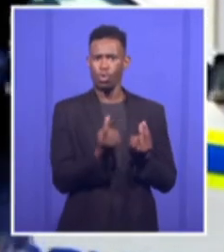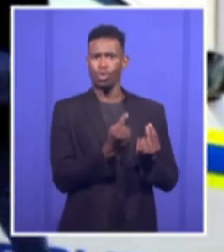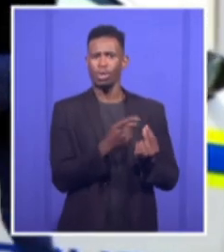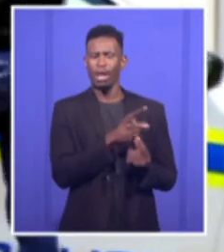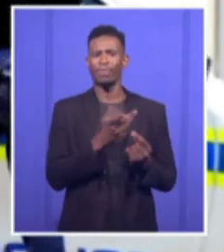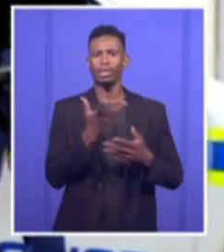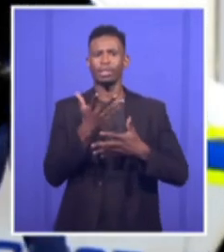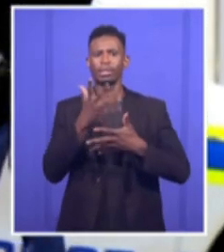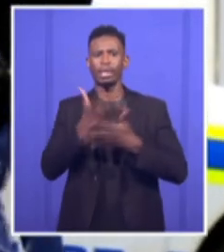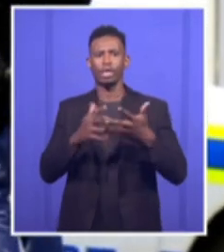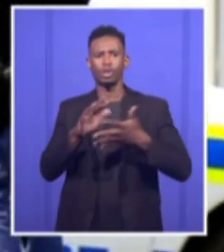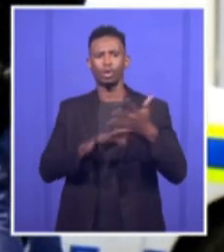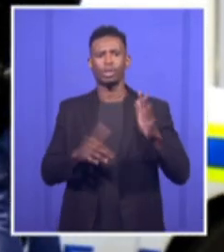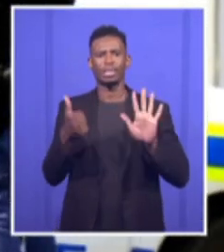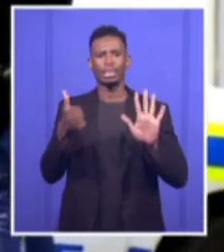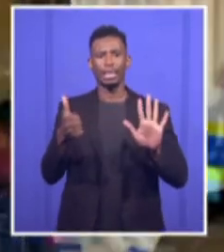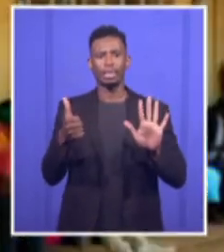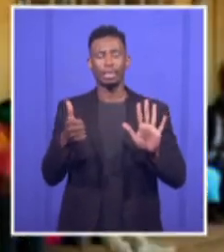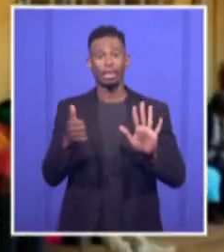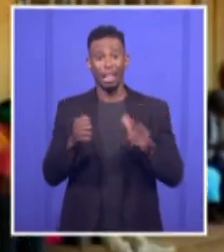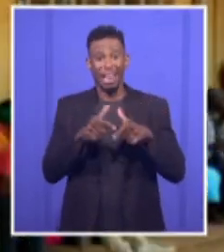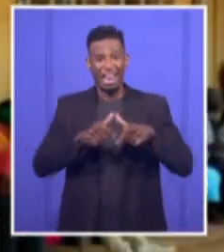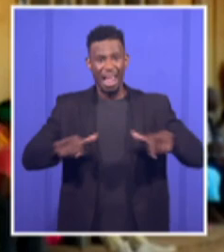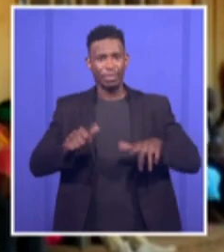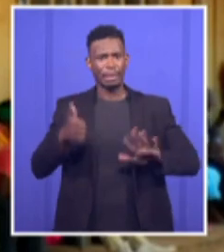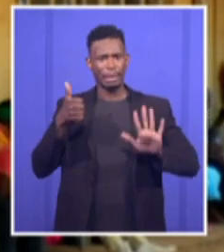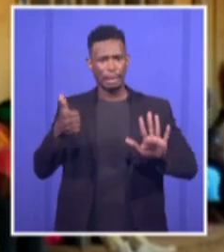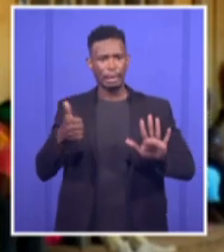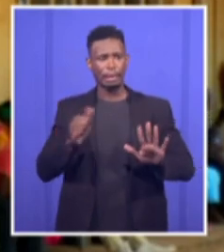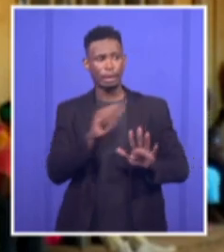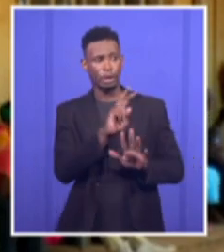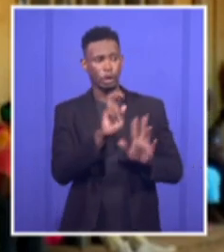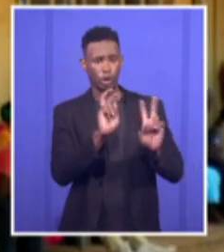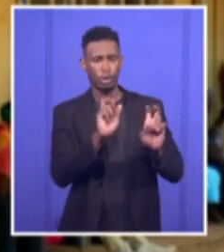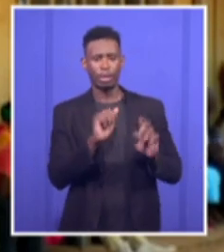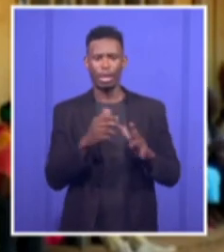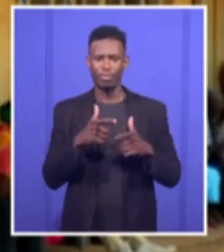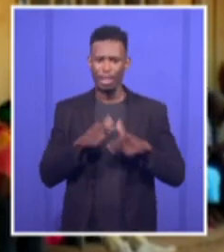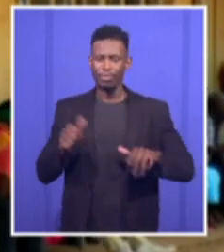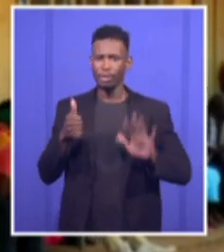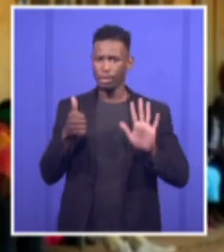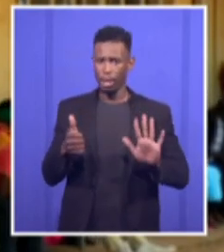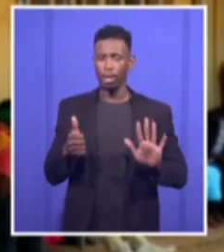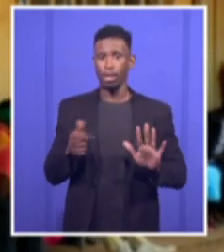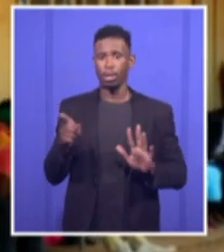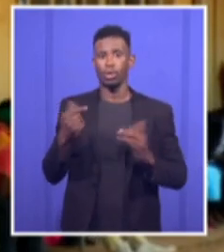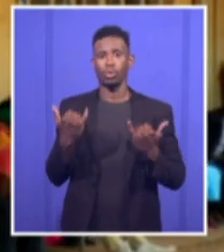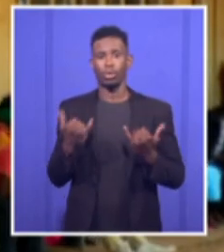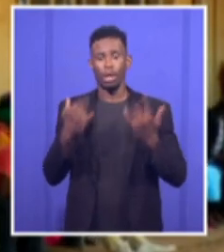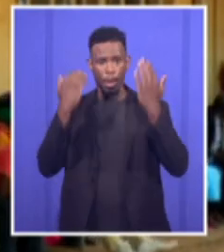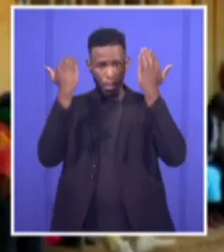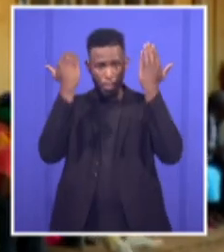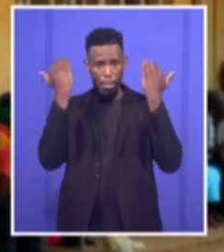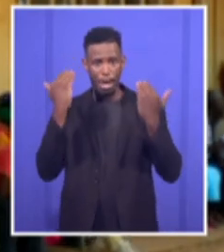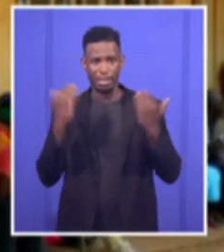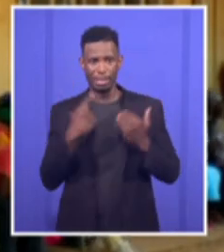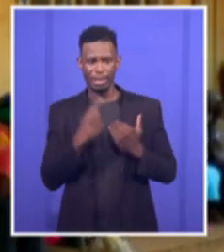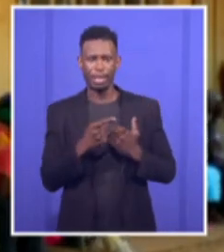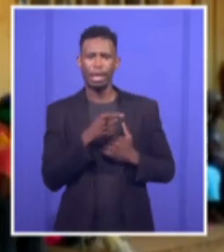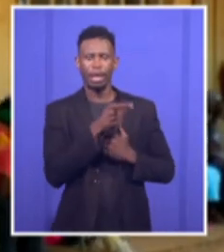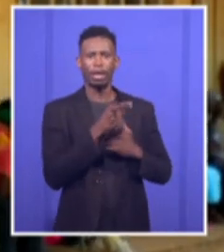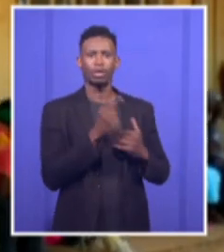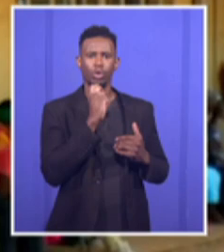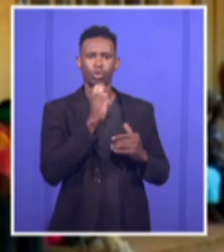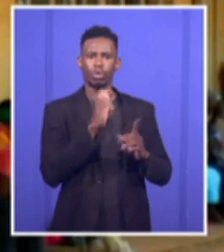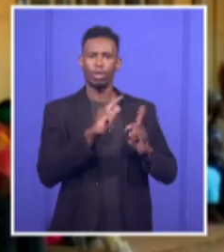6. And then today the magistrate stated that he failed to show